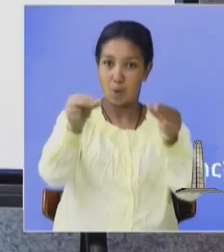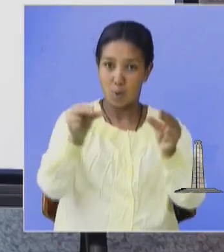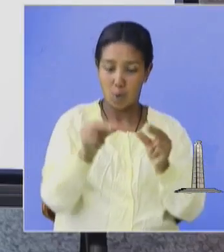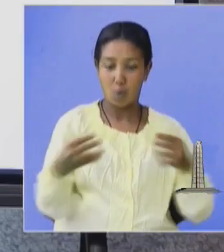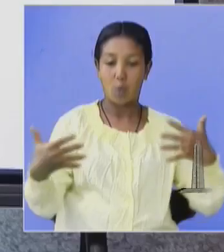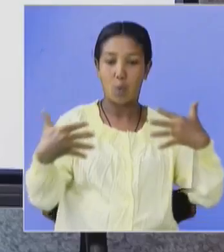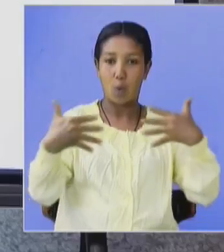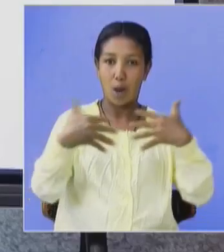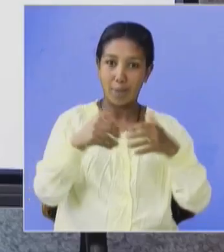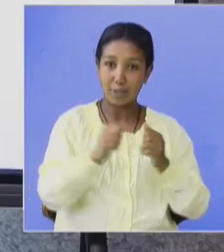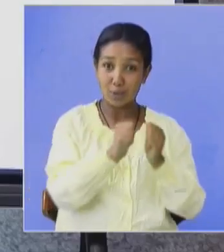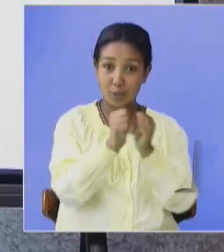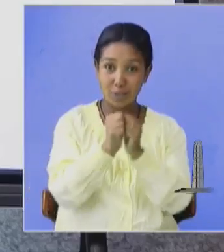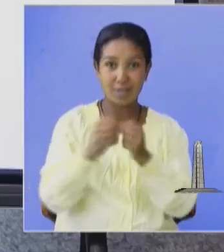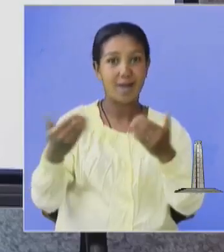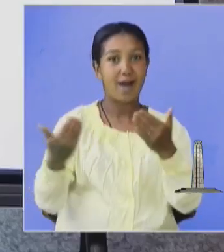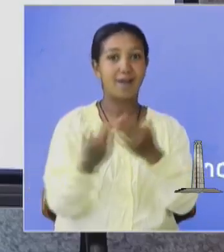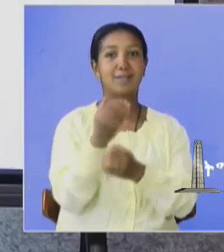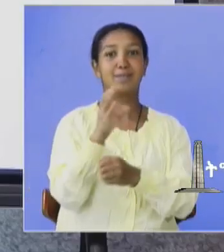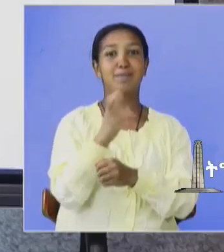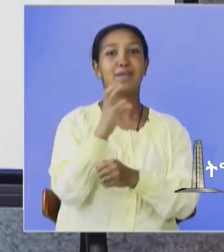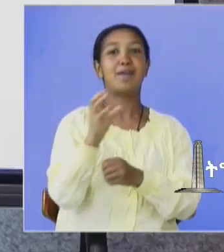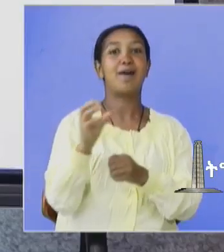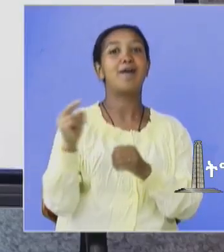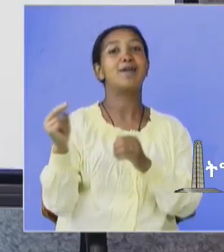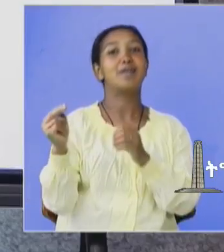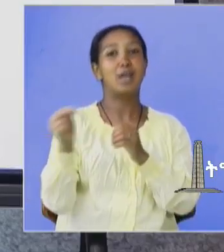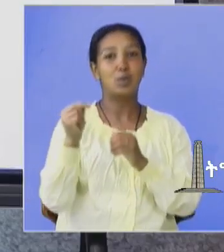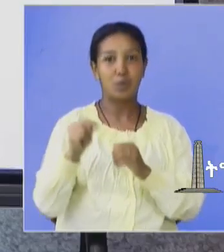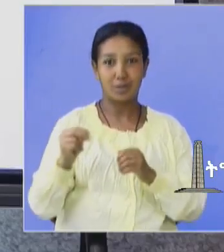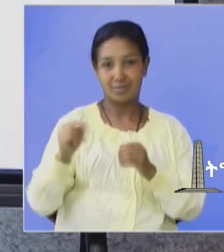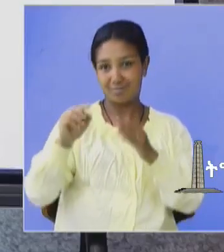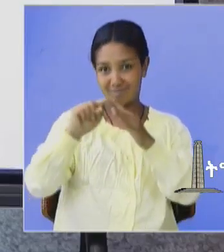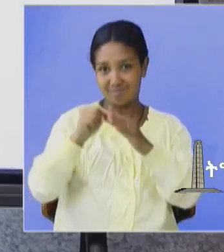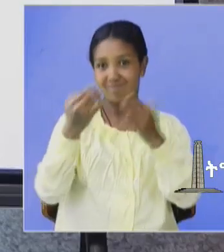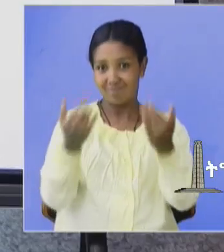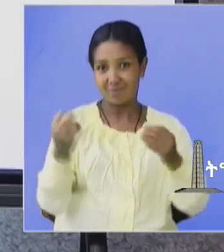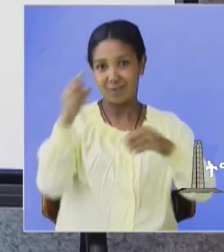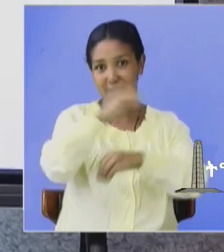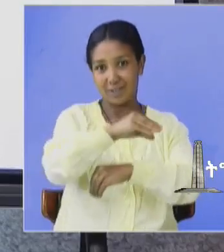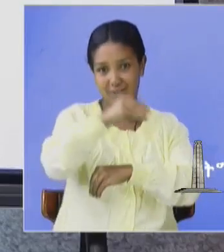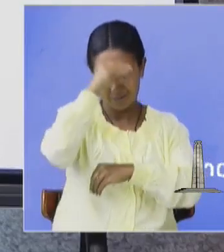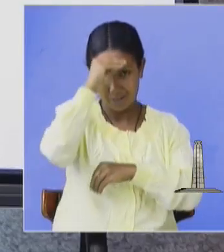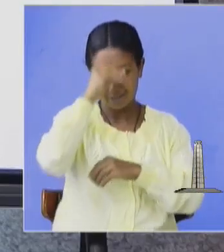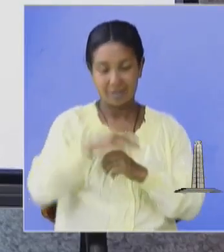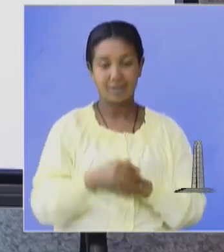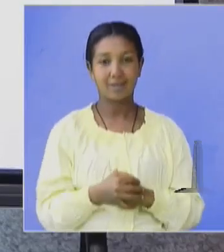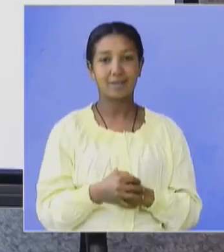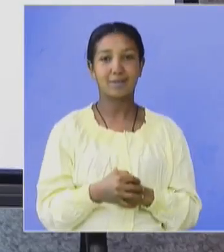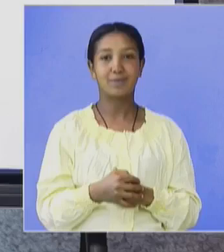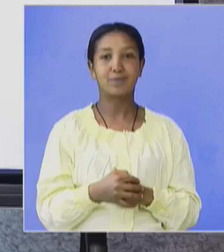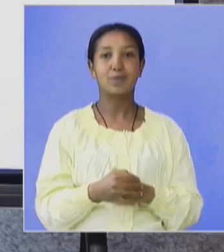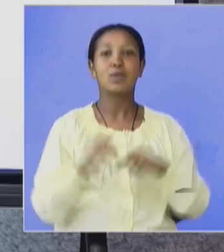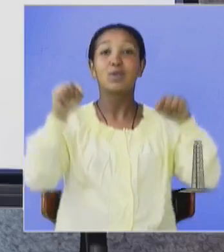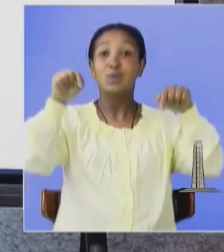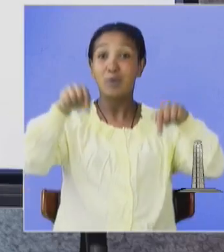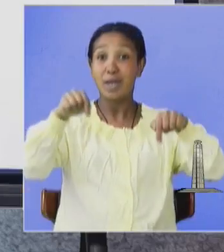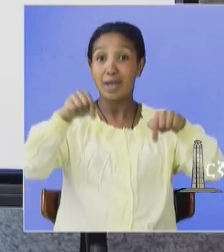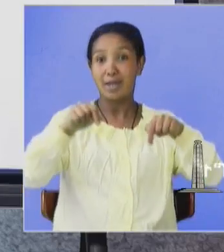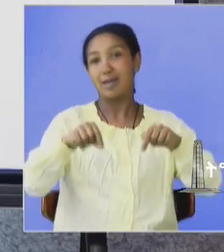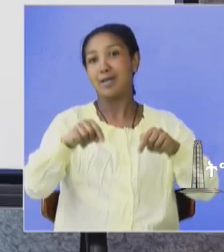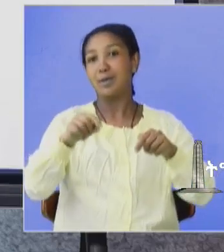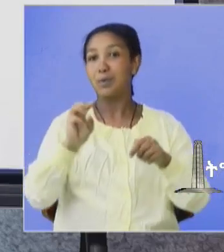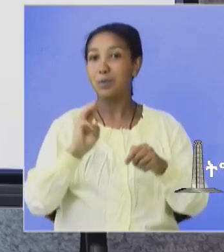with collaboration Addis Media Network. Let us start today's lesson. Today, we are going